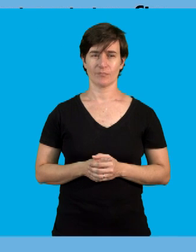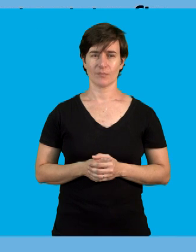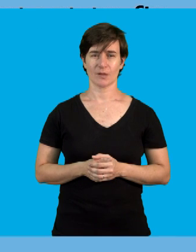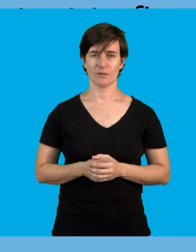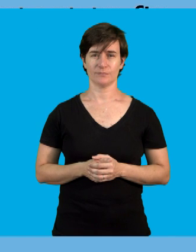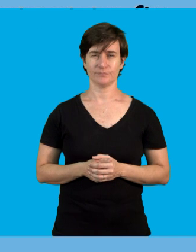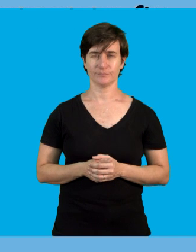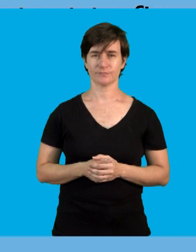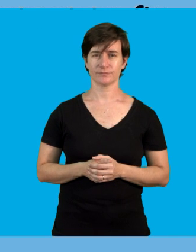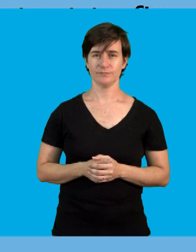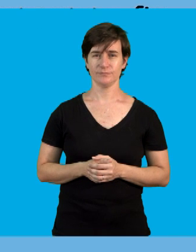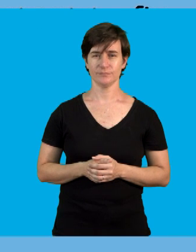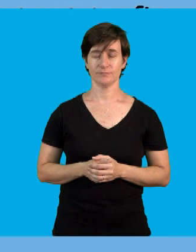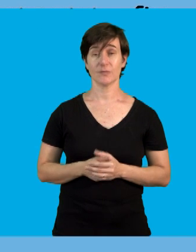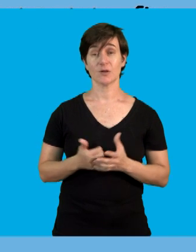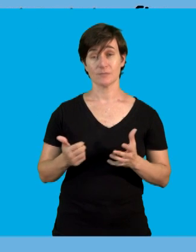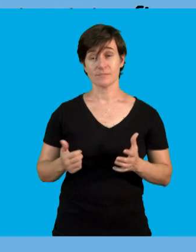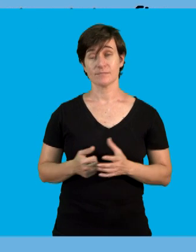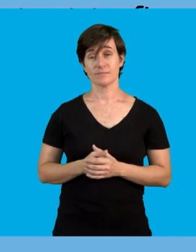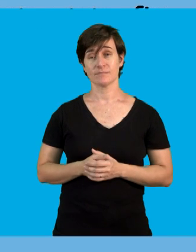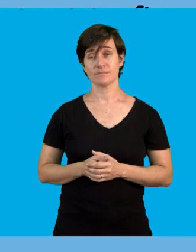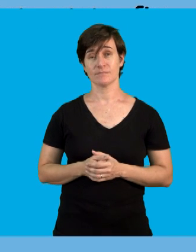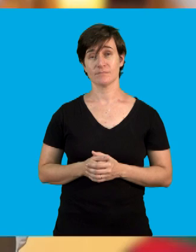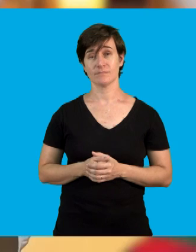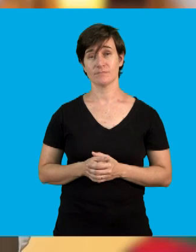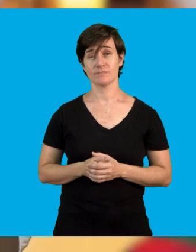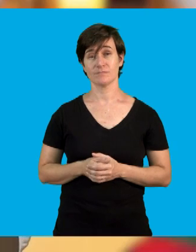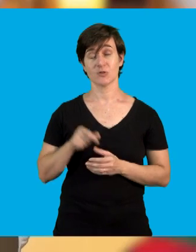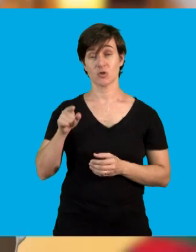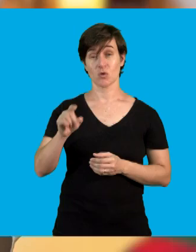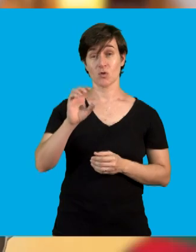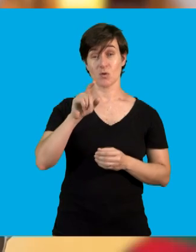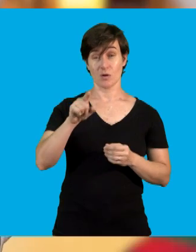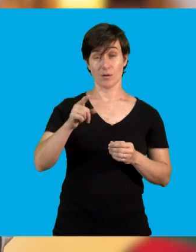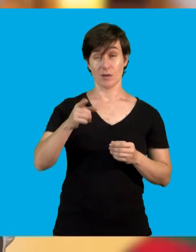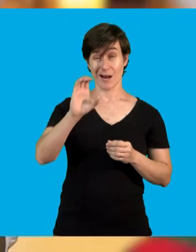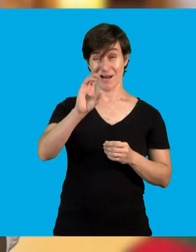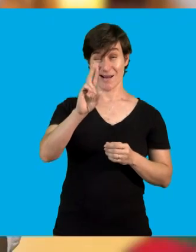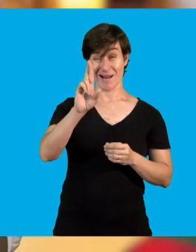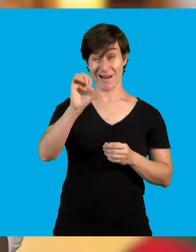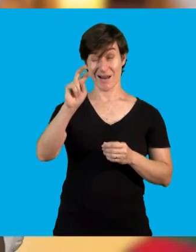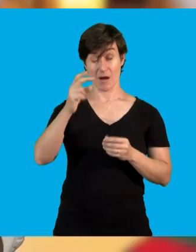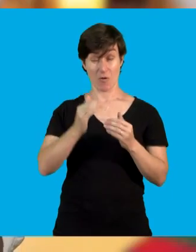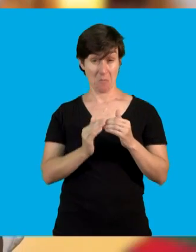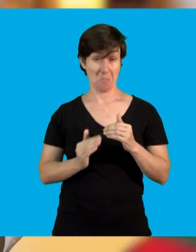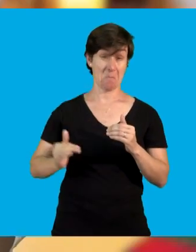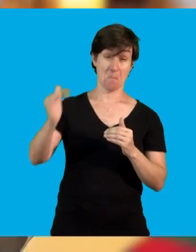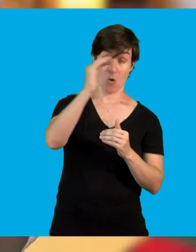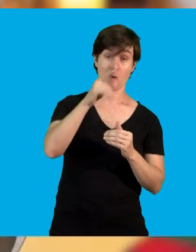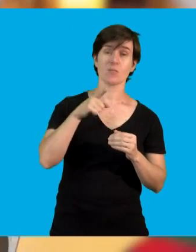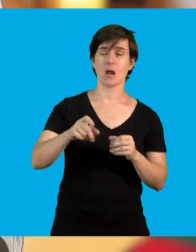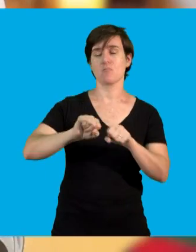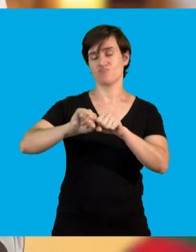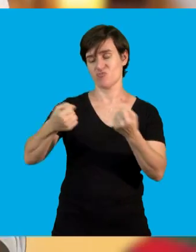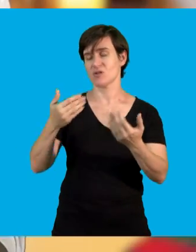So without the fuse or without the circuit breakers, in this case, the current increase, as the current strength increases